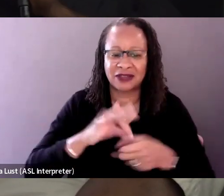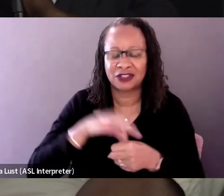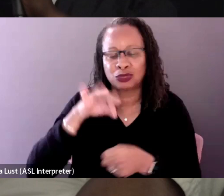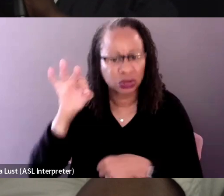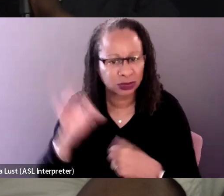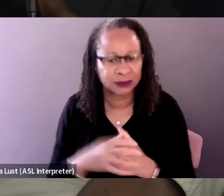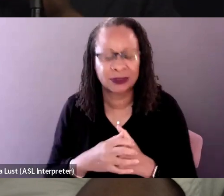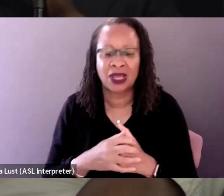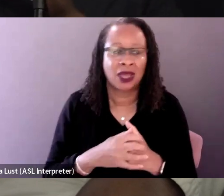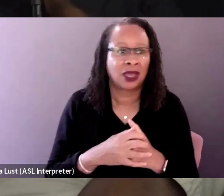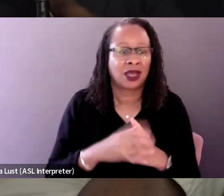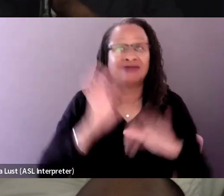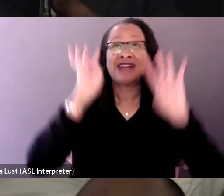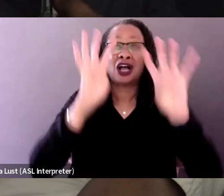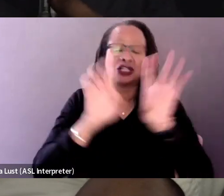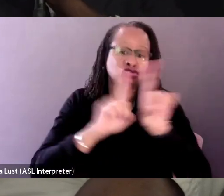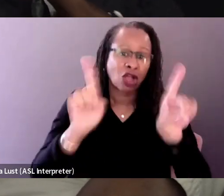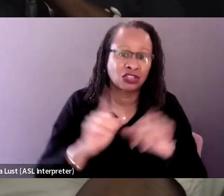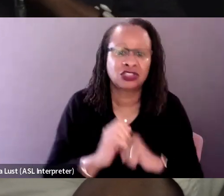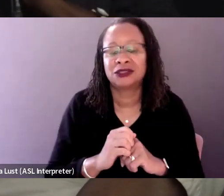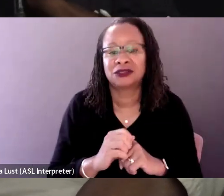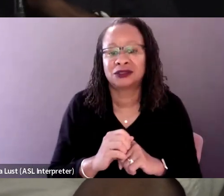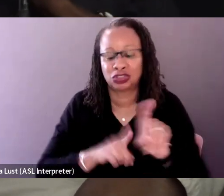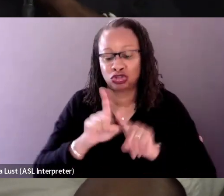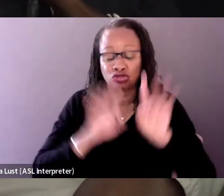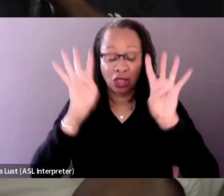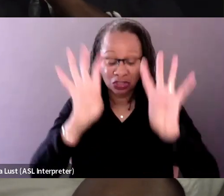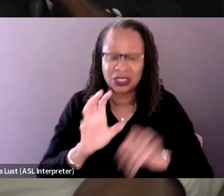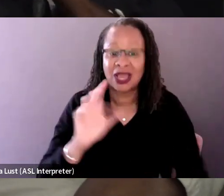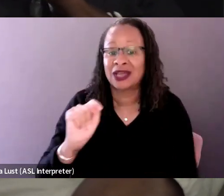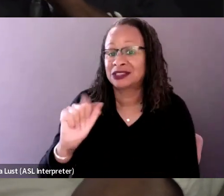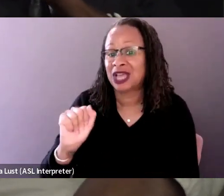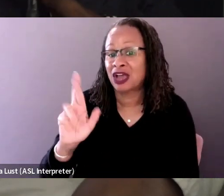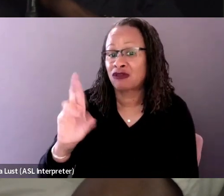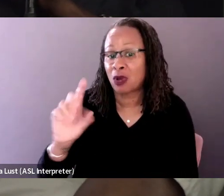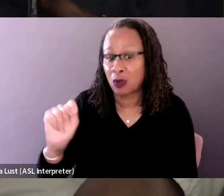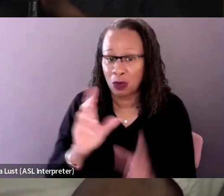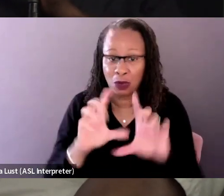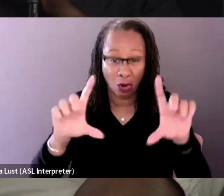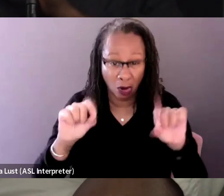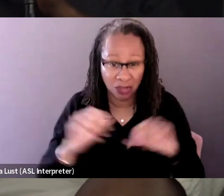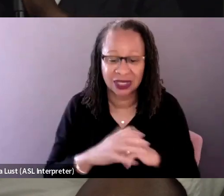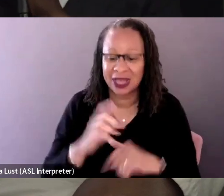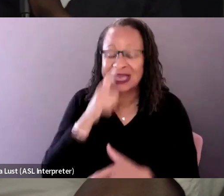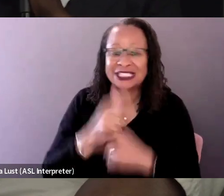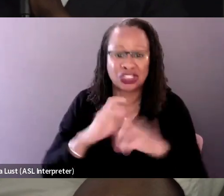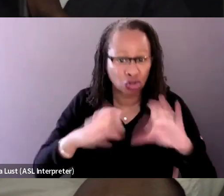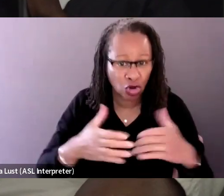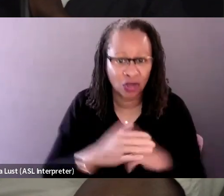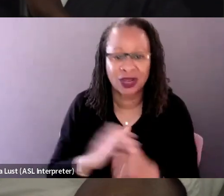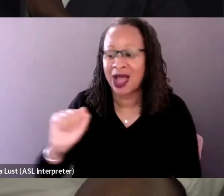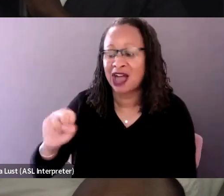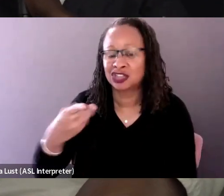astrology, tarot, I mean, the sisterhood, you know, Ashe, like everybody, please talk about